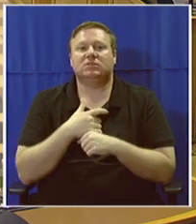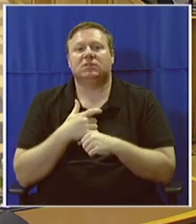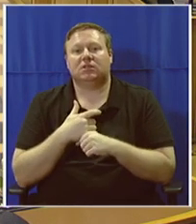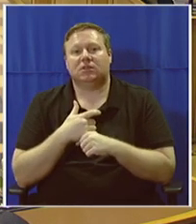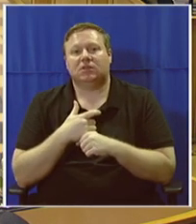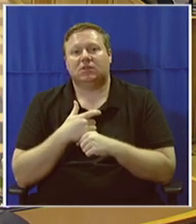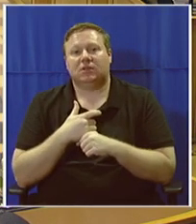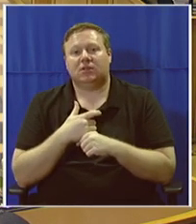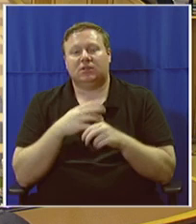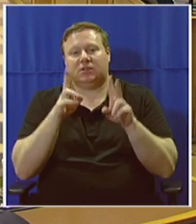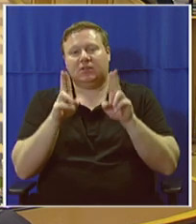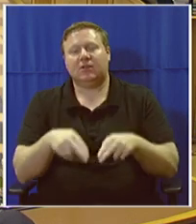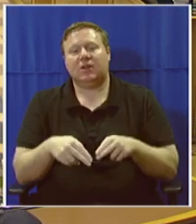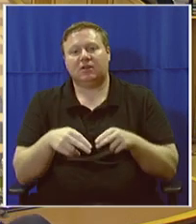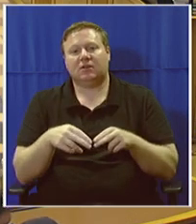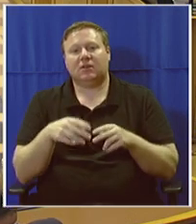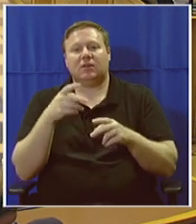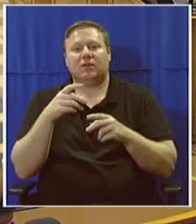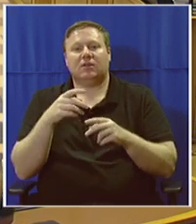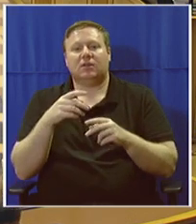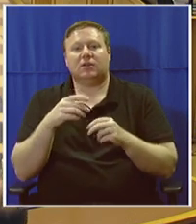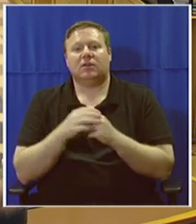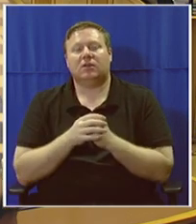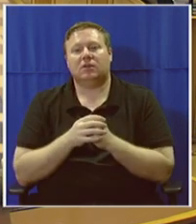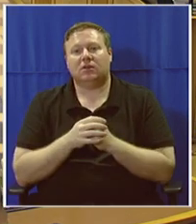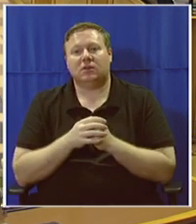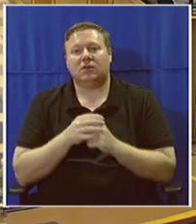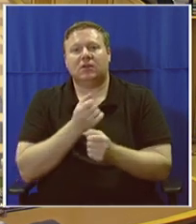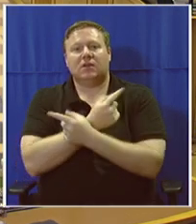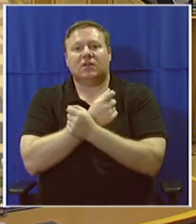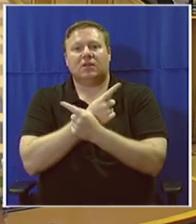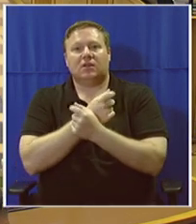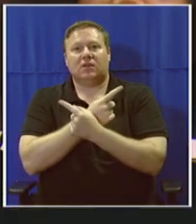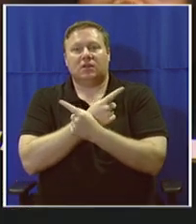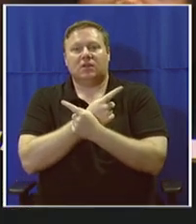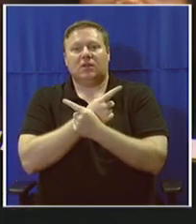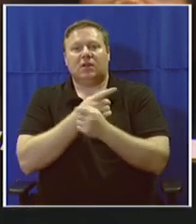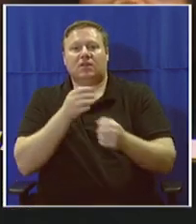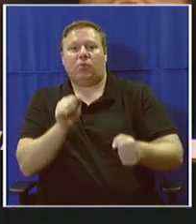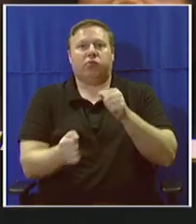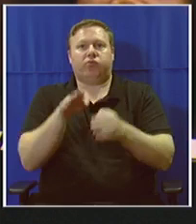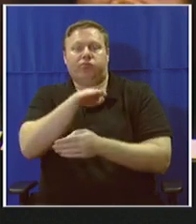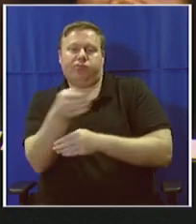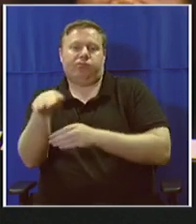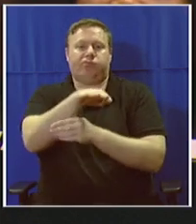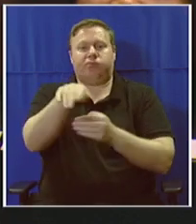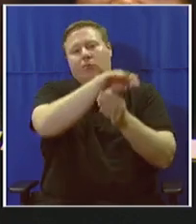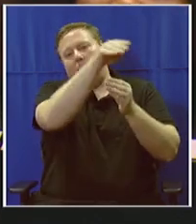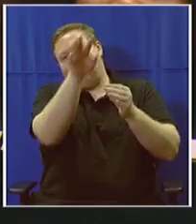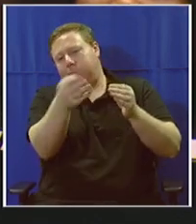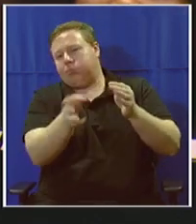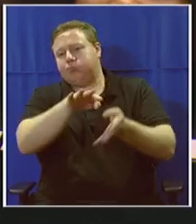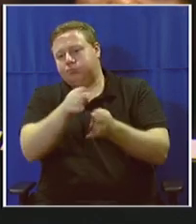7 people when a minibus taxi veered out of control and plunged hundreds of meters down a steep